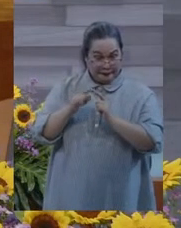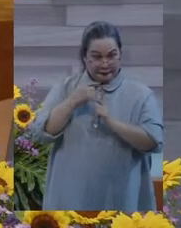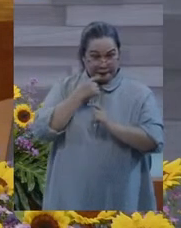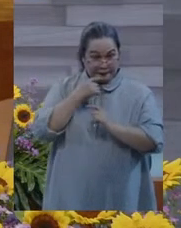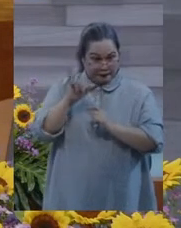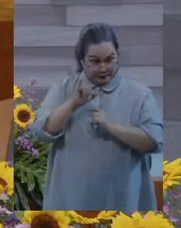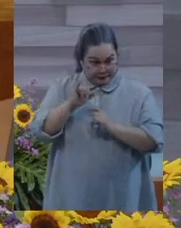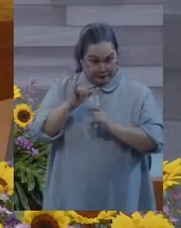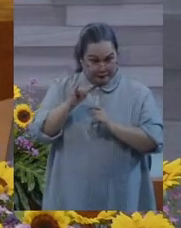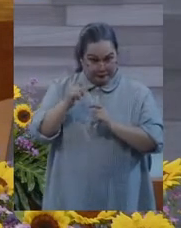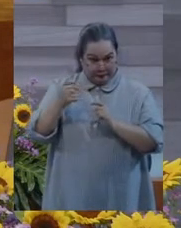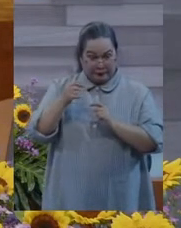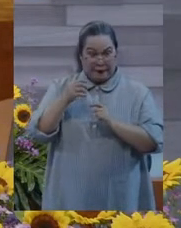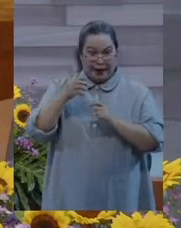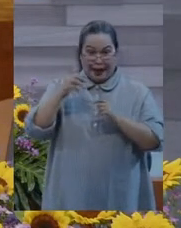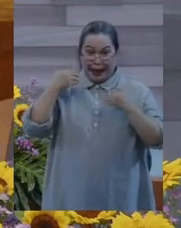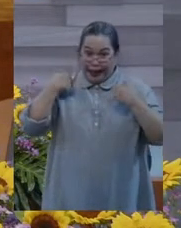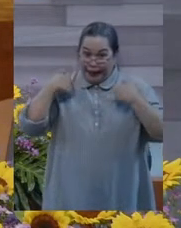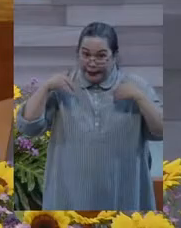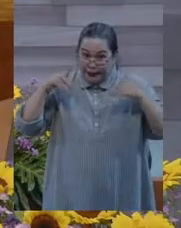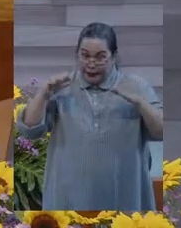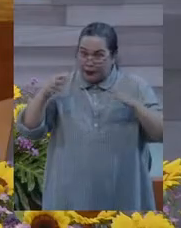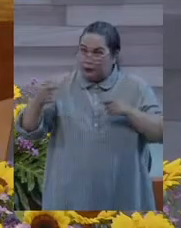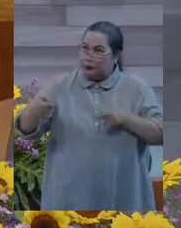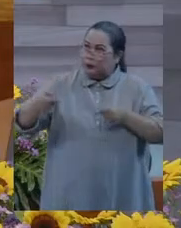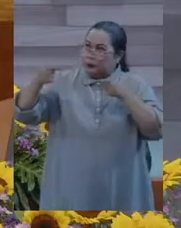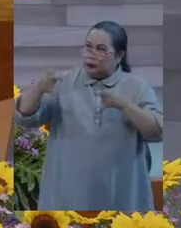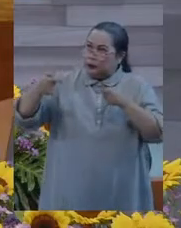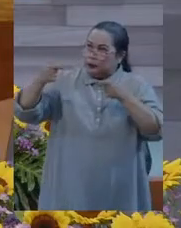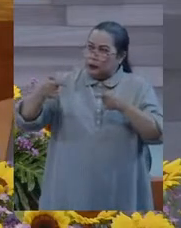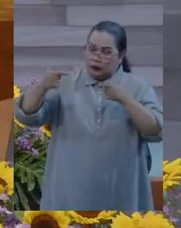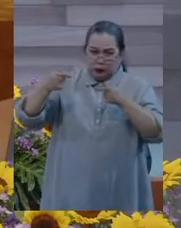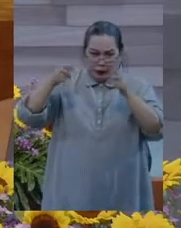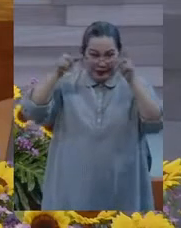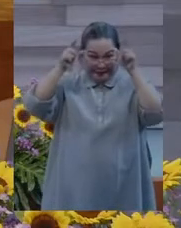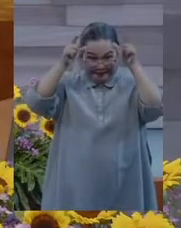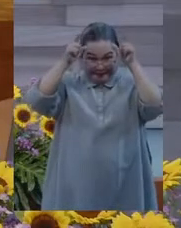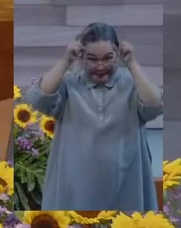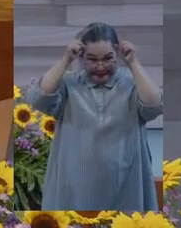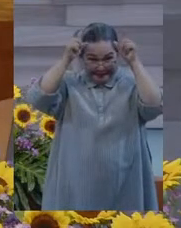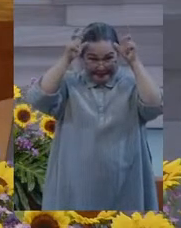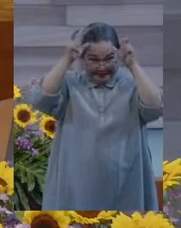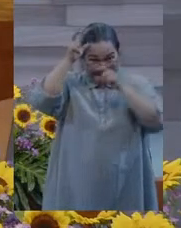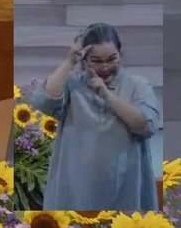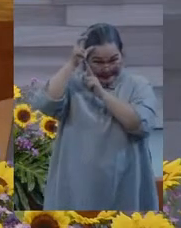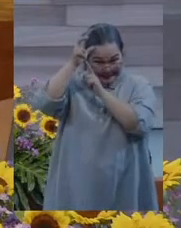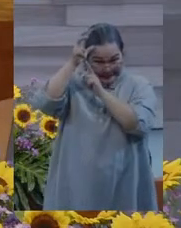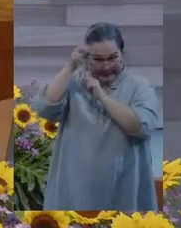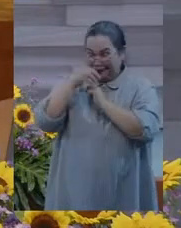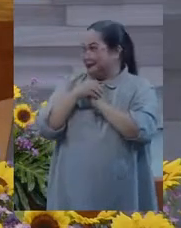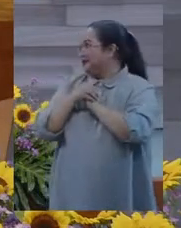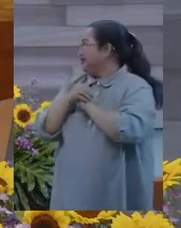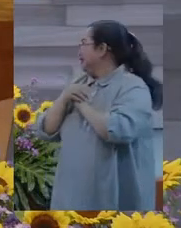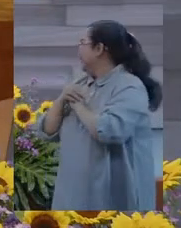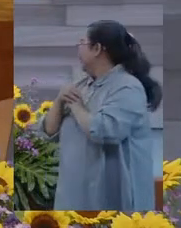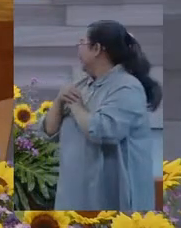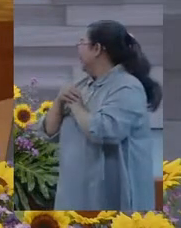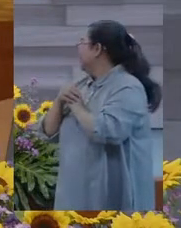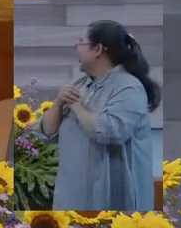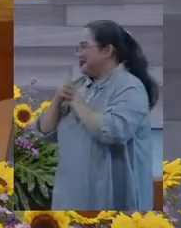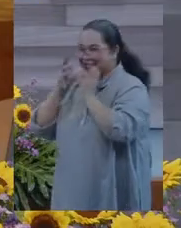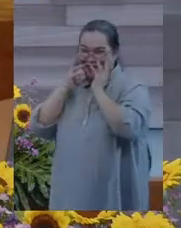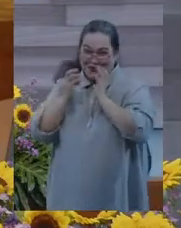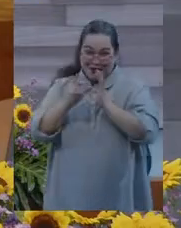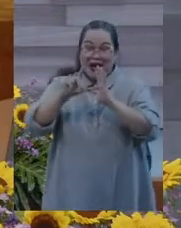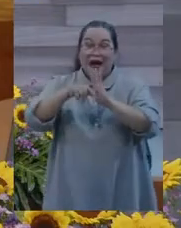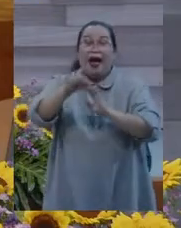contending with the devil, was disputing about the body of Moses, Yan, parang medyo mahirap intindihin. Papaliwanag ko